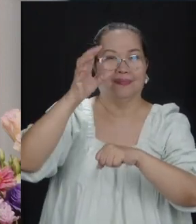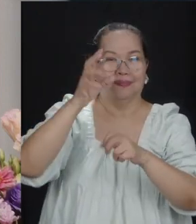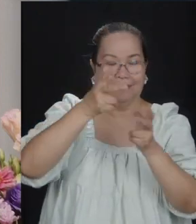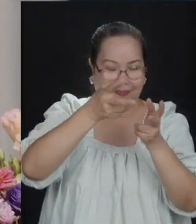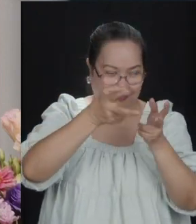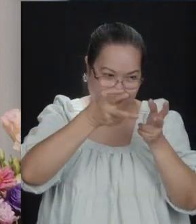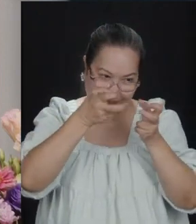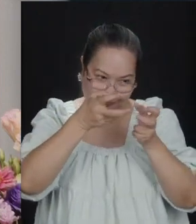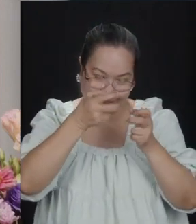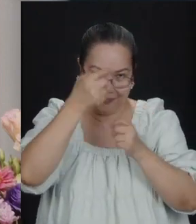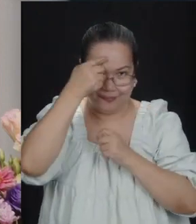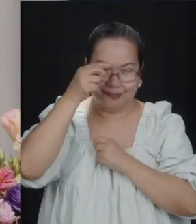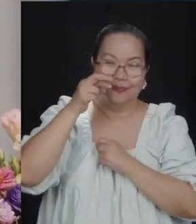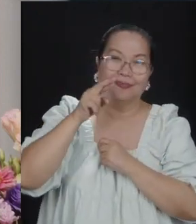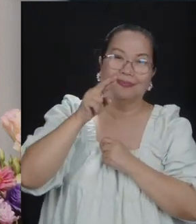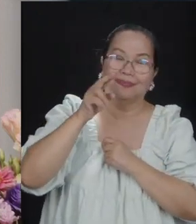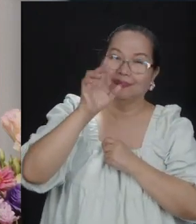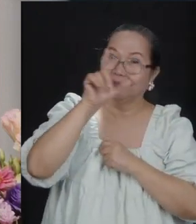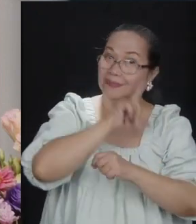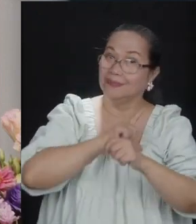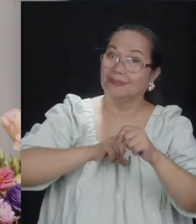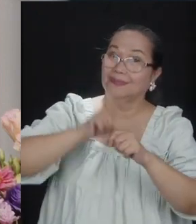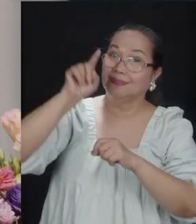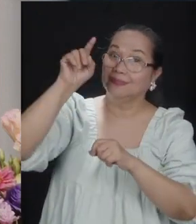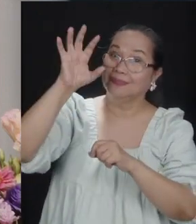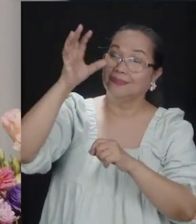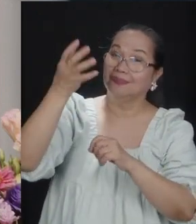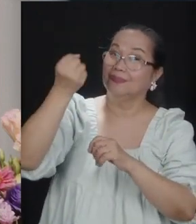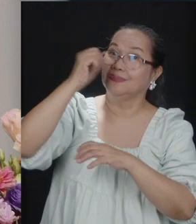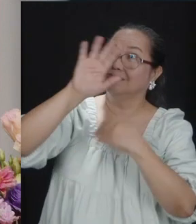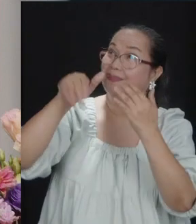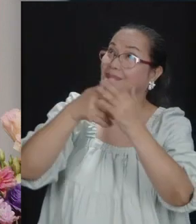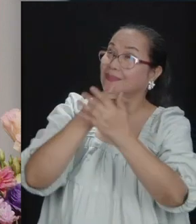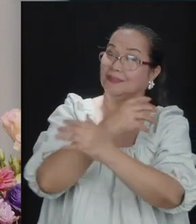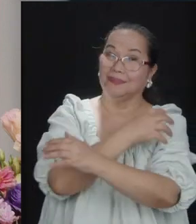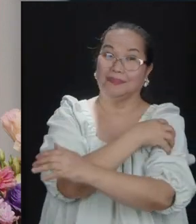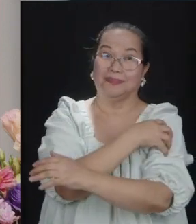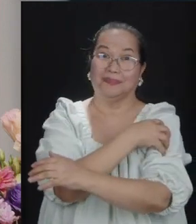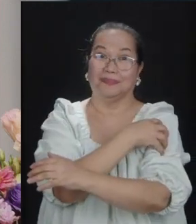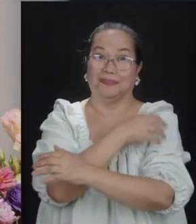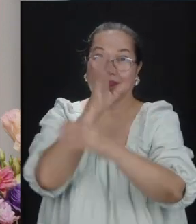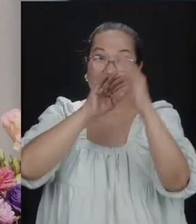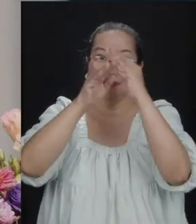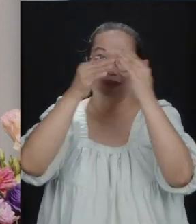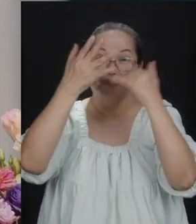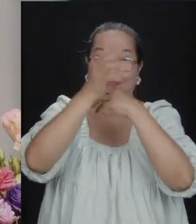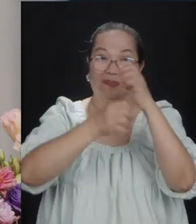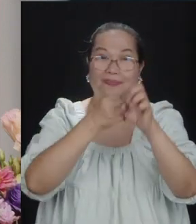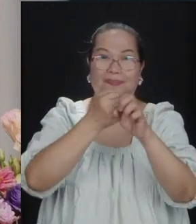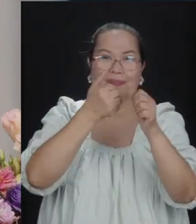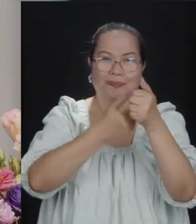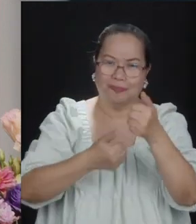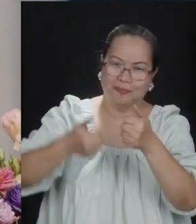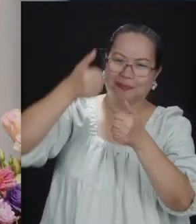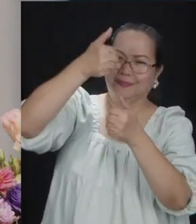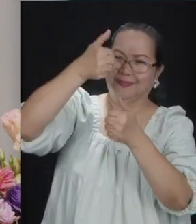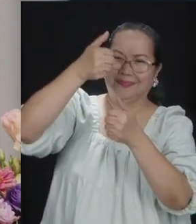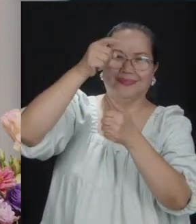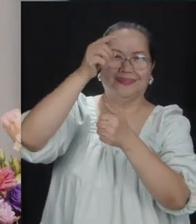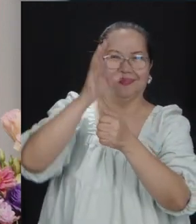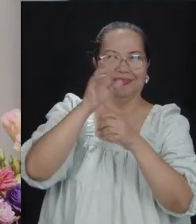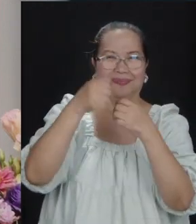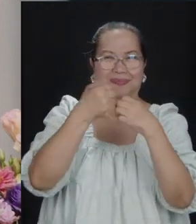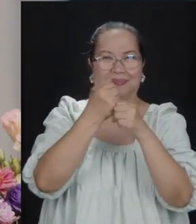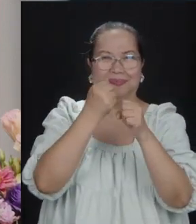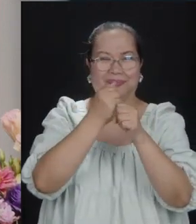her. Hannah knew that the Lord God is the all-powerful maker of heaven and earth, the sovereign God who makes